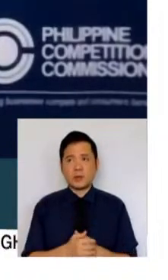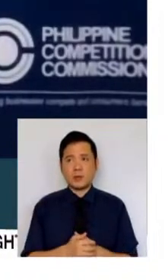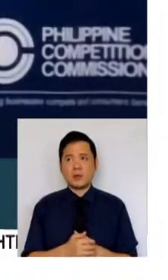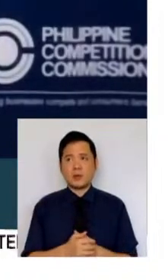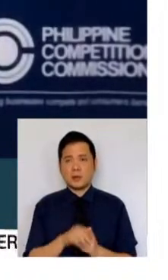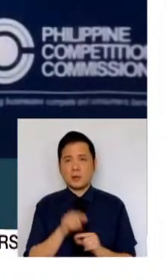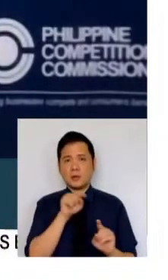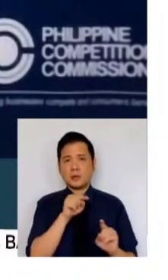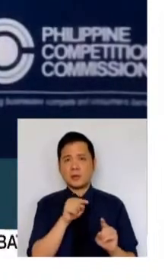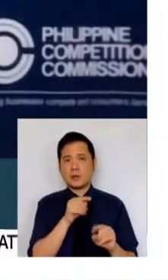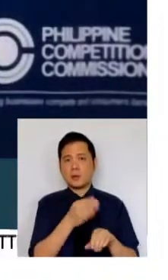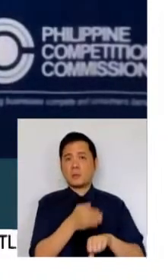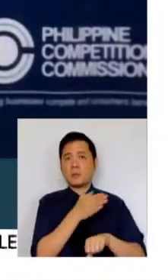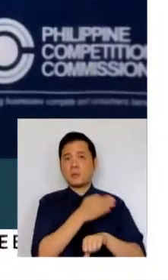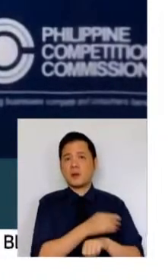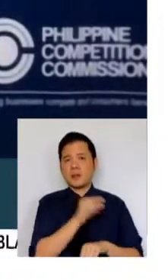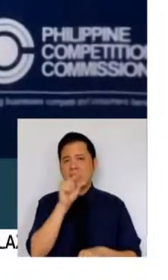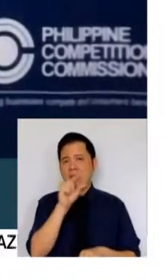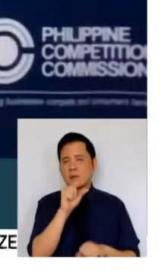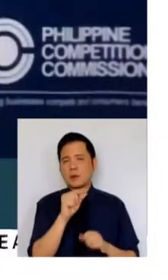economy.